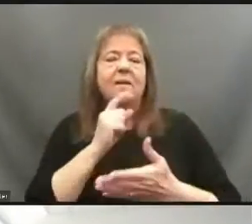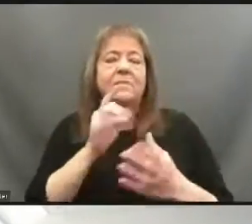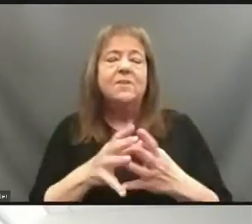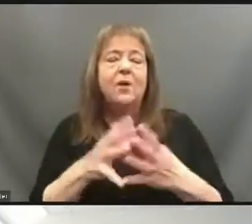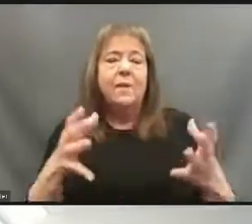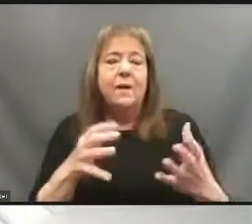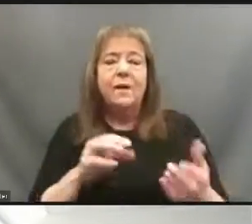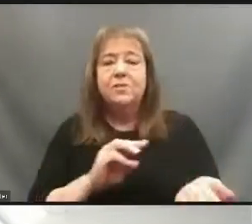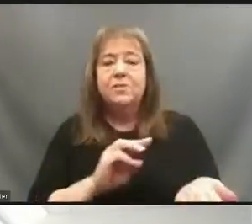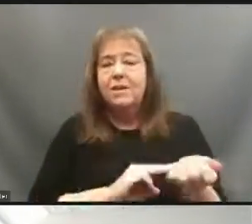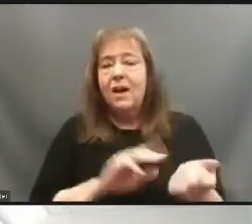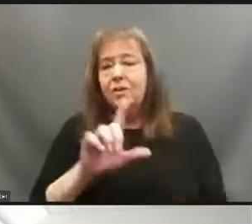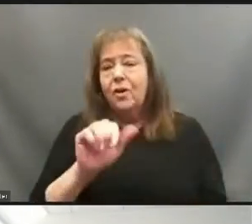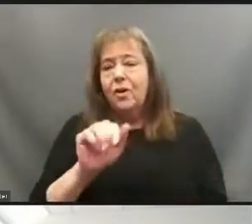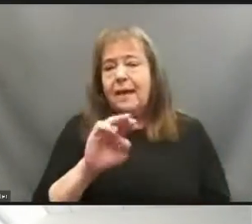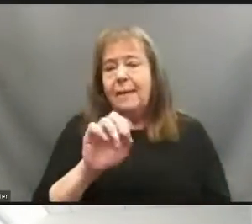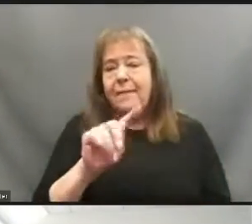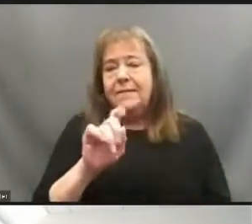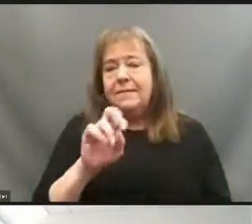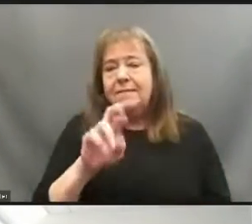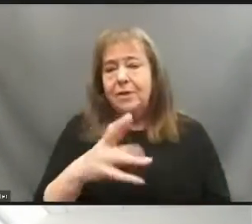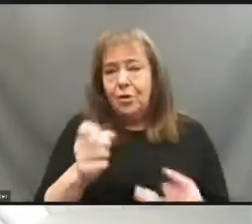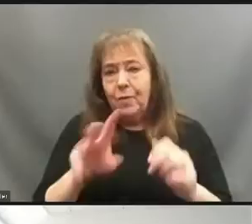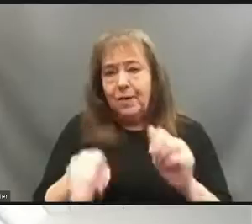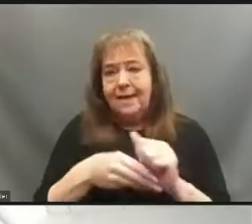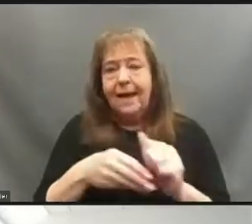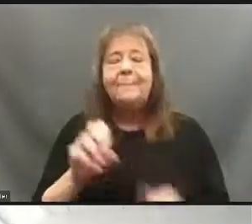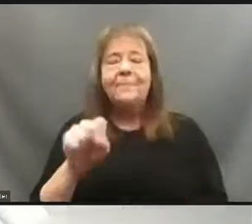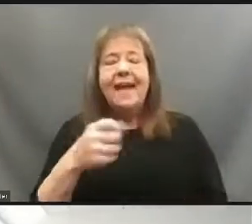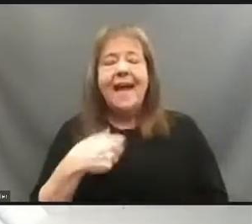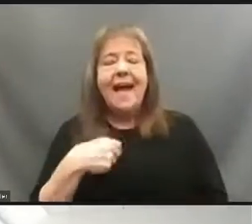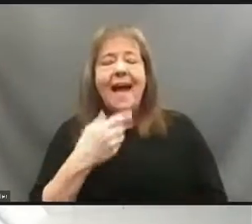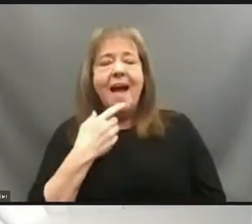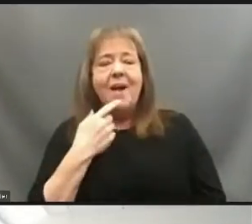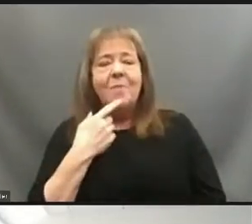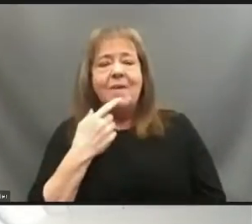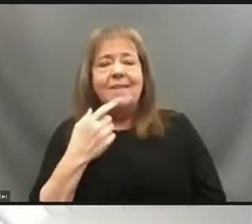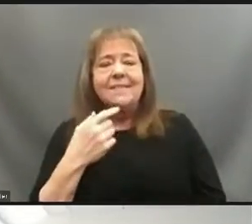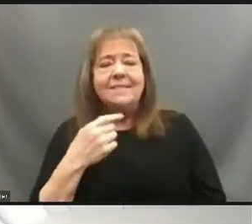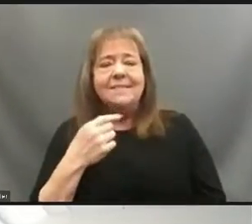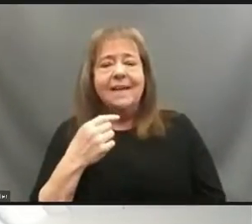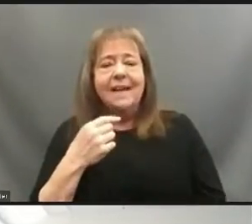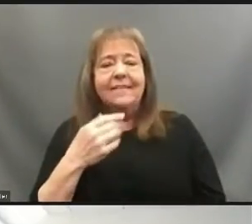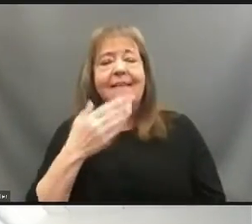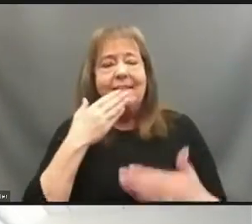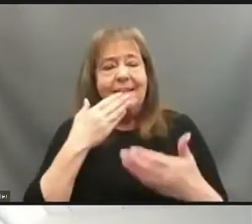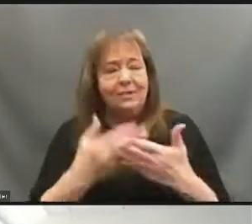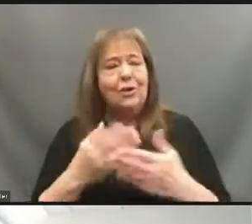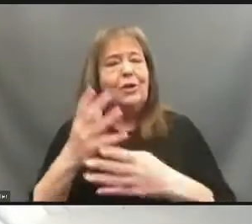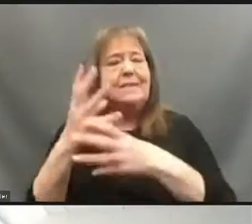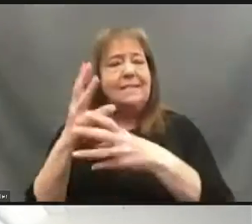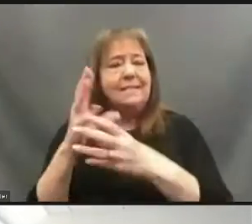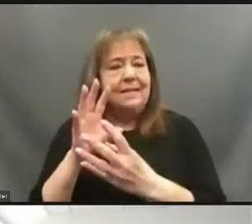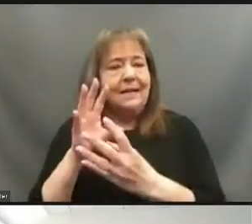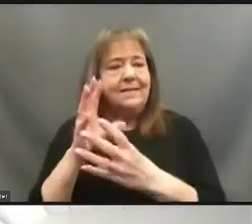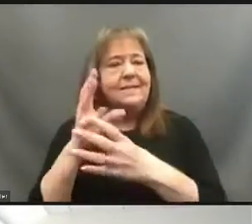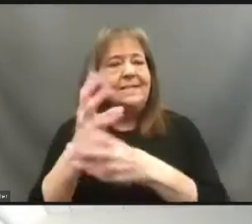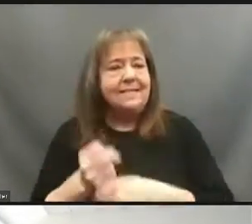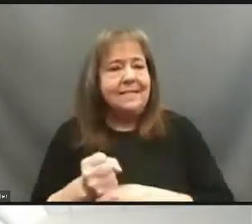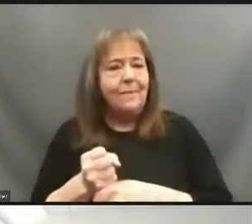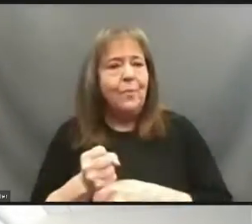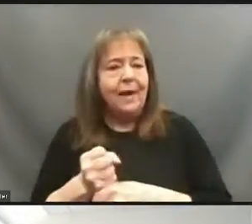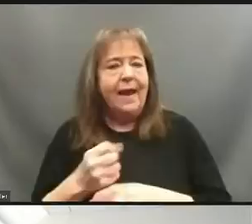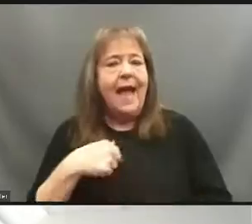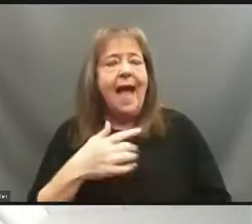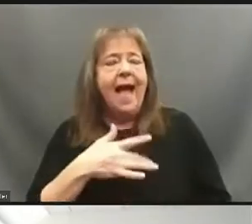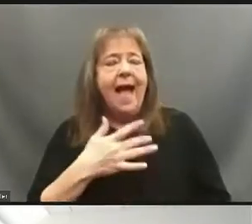Lamentier, did you have something you wanted to add to that? Yeah, I would say that is a good summary. I think it's critical